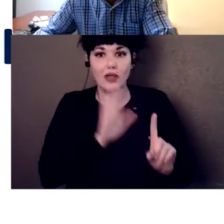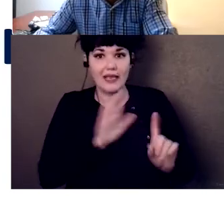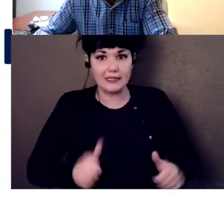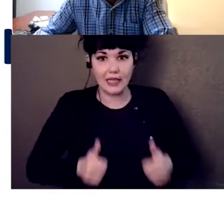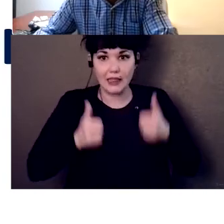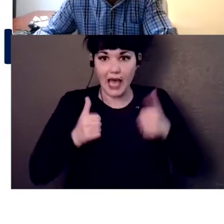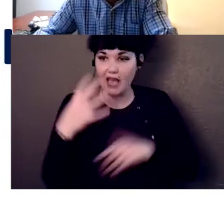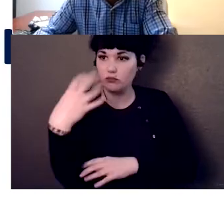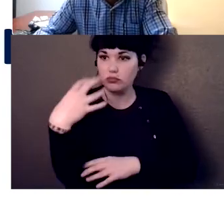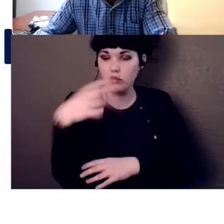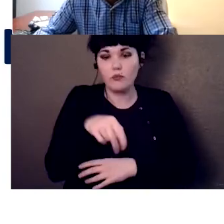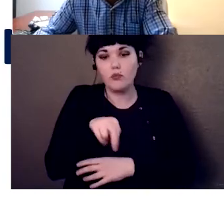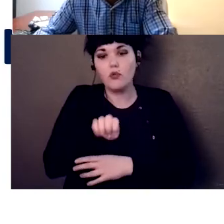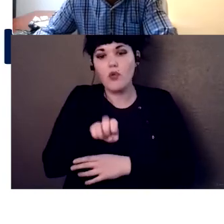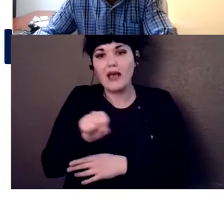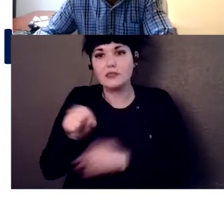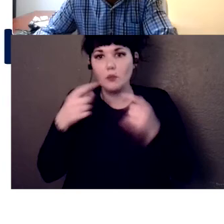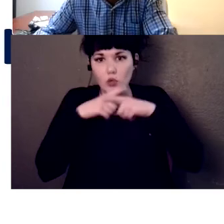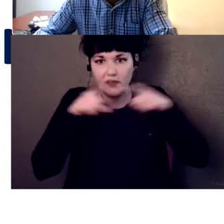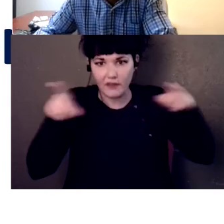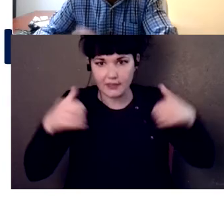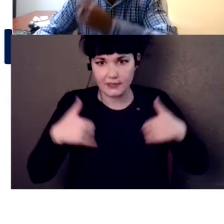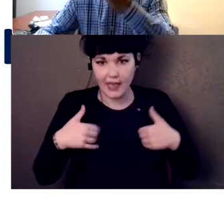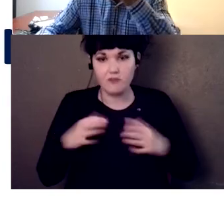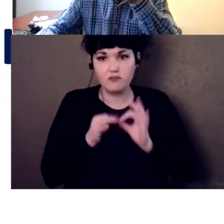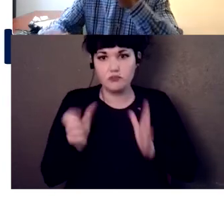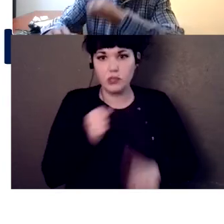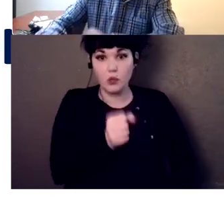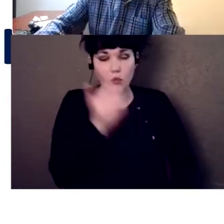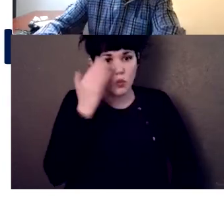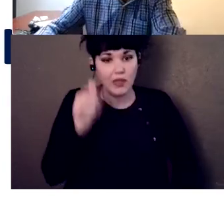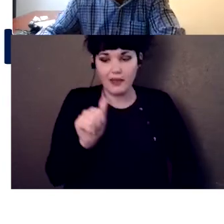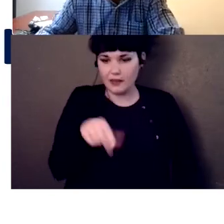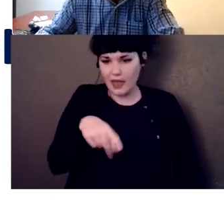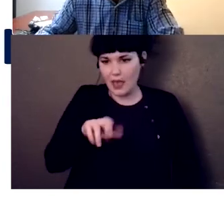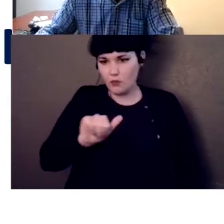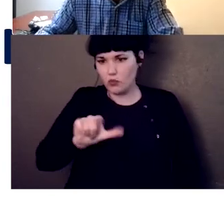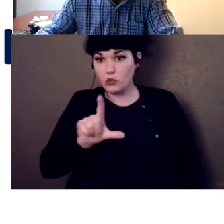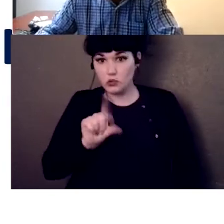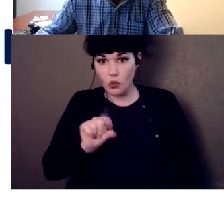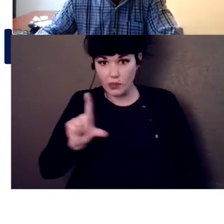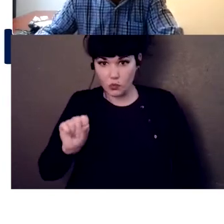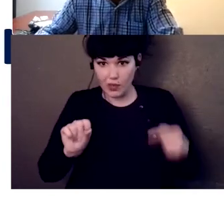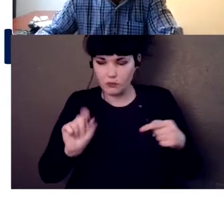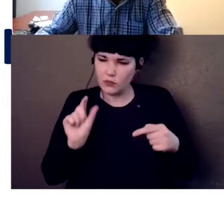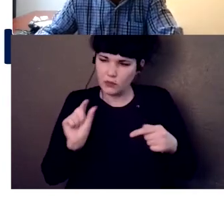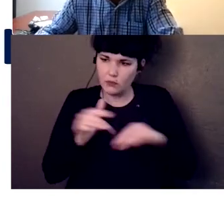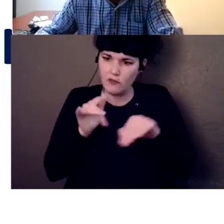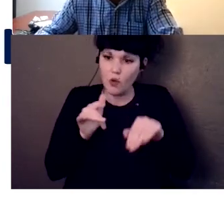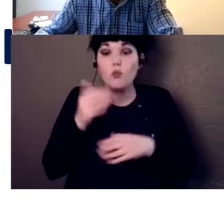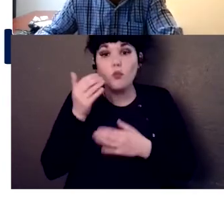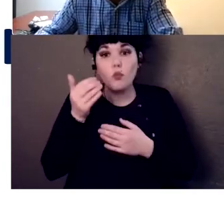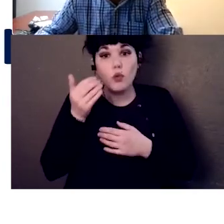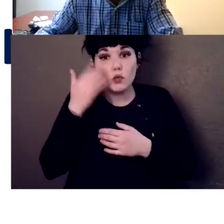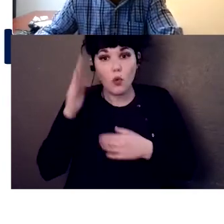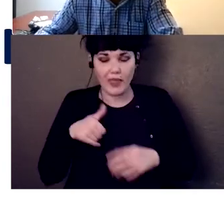press briefings. As we know, in April of 2020, well, a little bit before April of 2020, was when the COVID pandemic